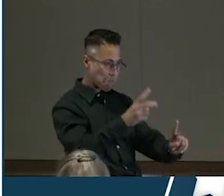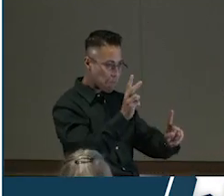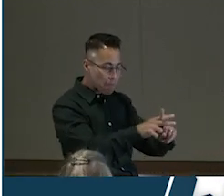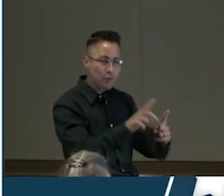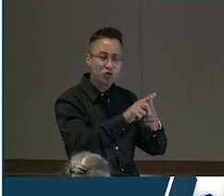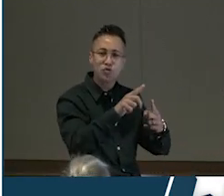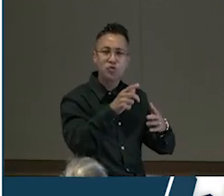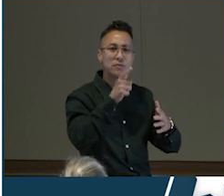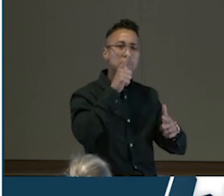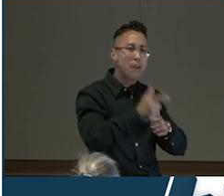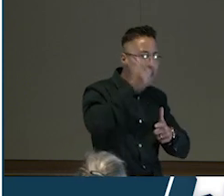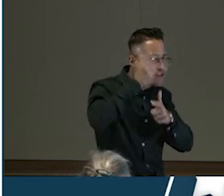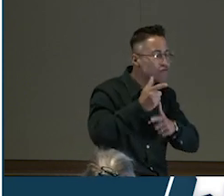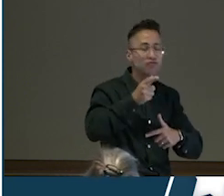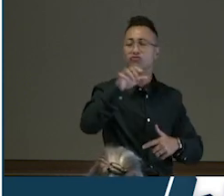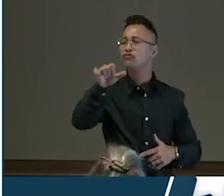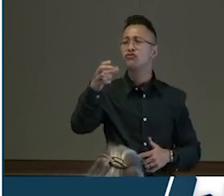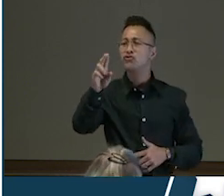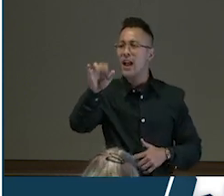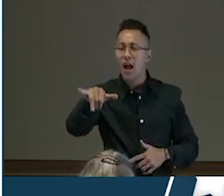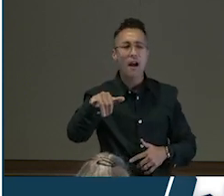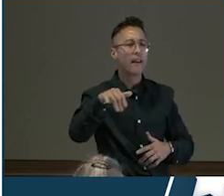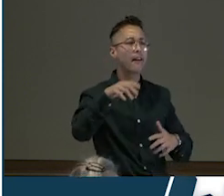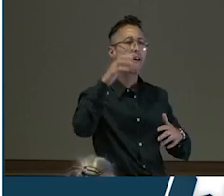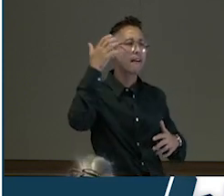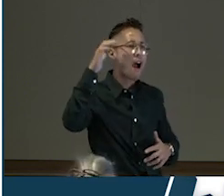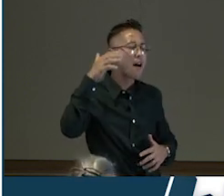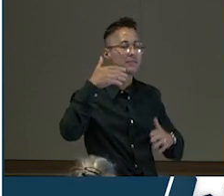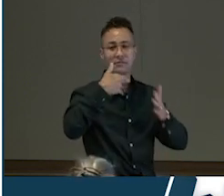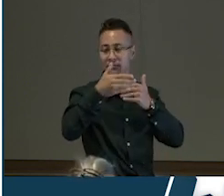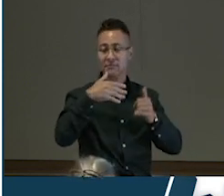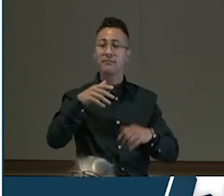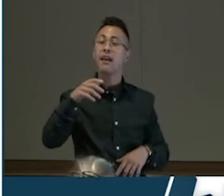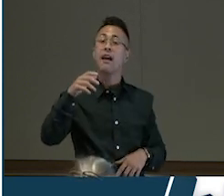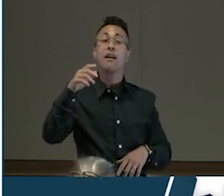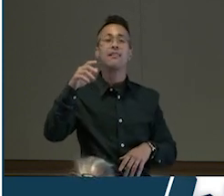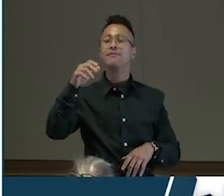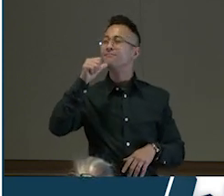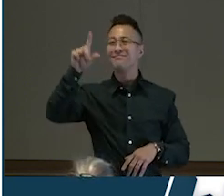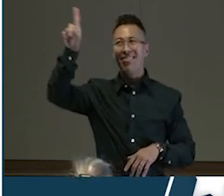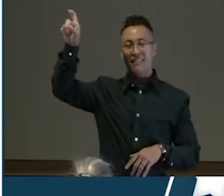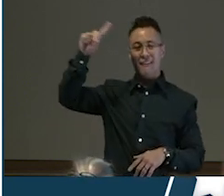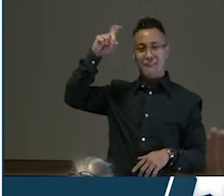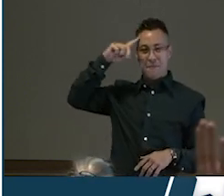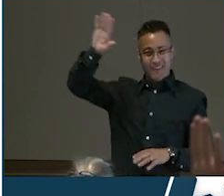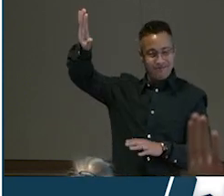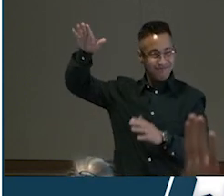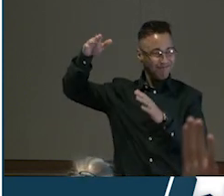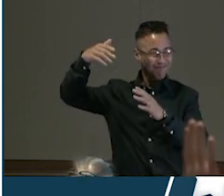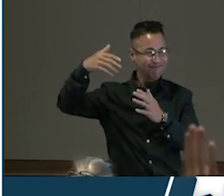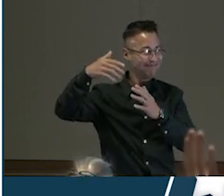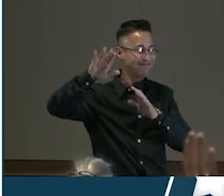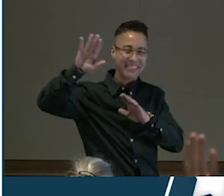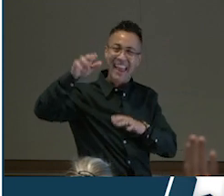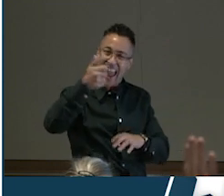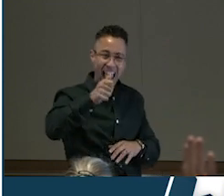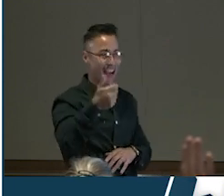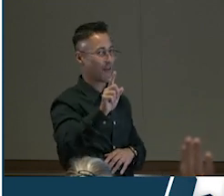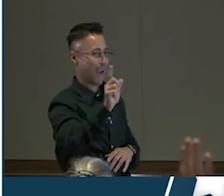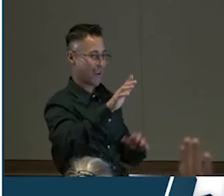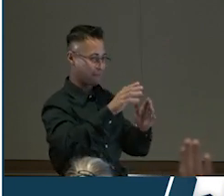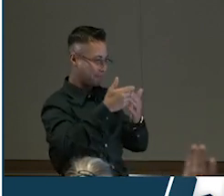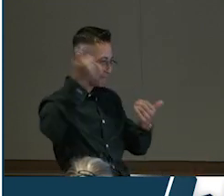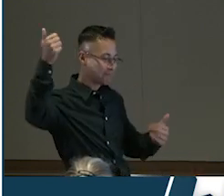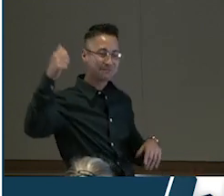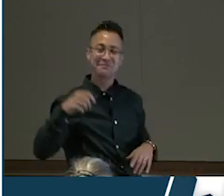say siblings, charities, cousins, it doesn't matter. Everywhere but the government. Okay, are there tax compliance at that time, or